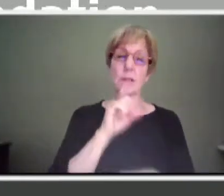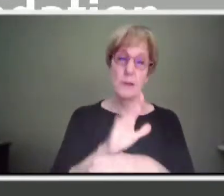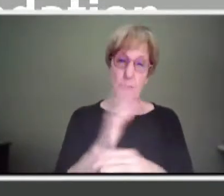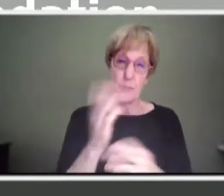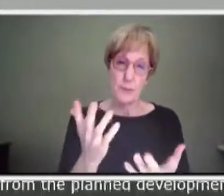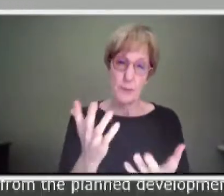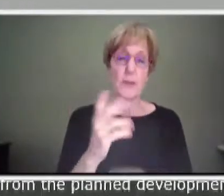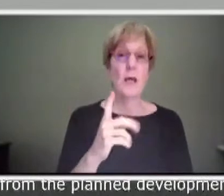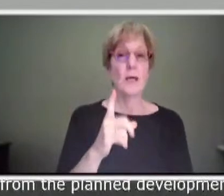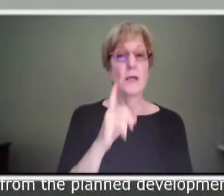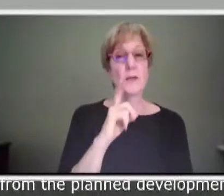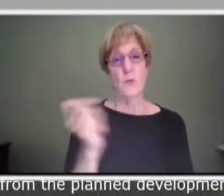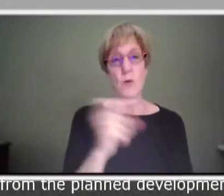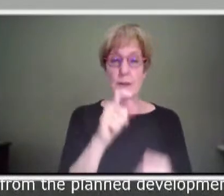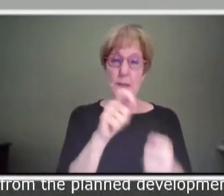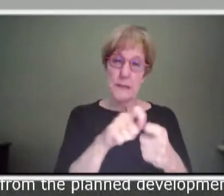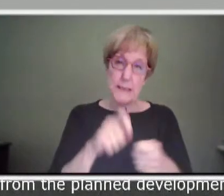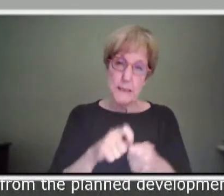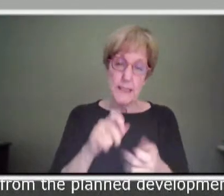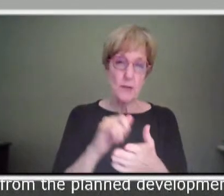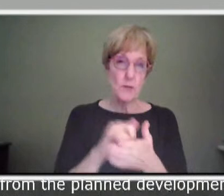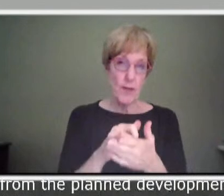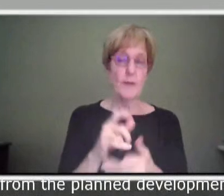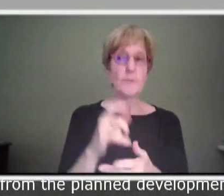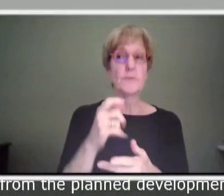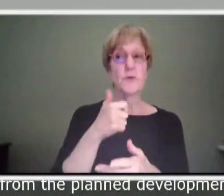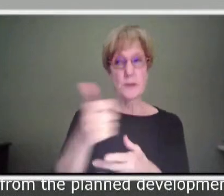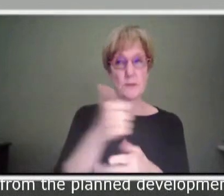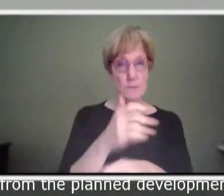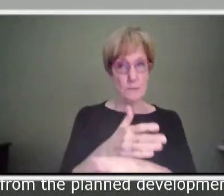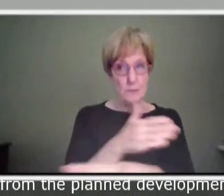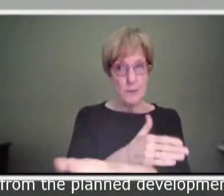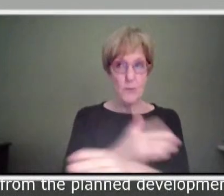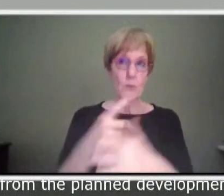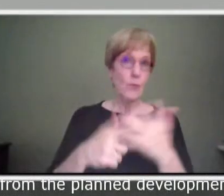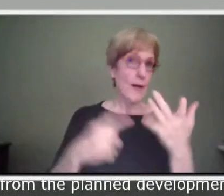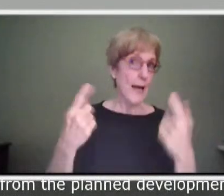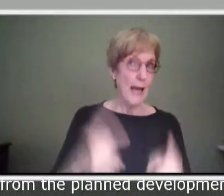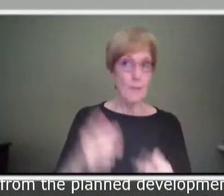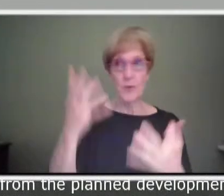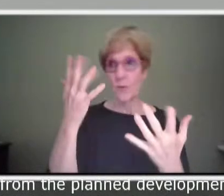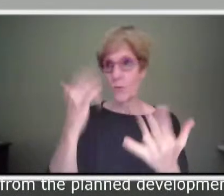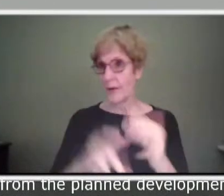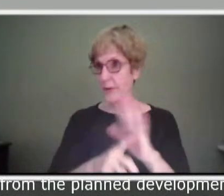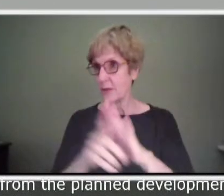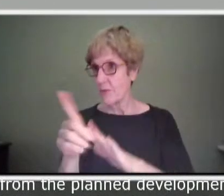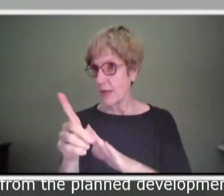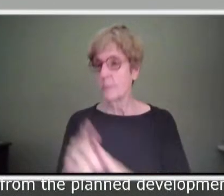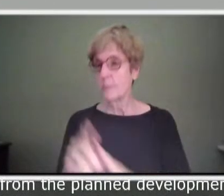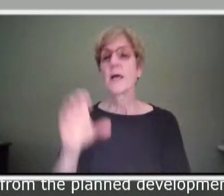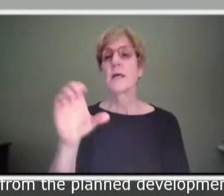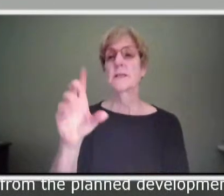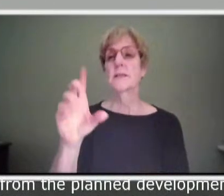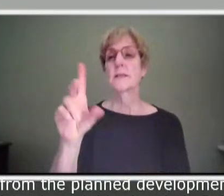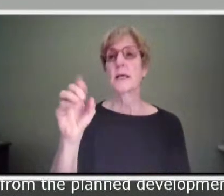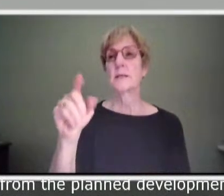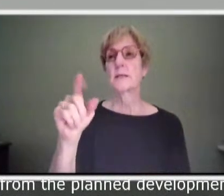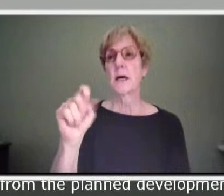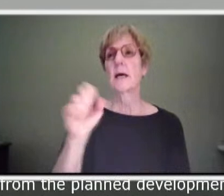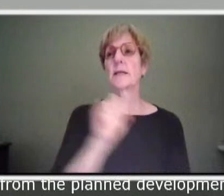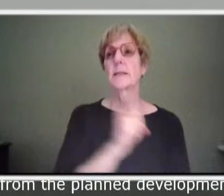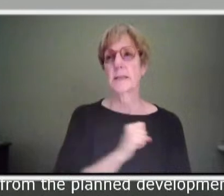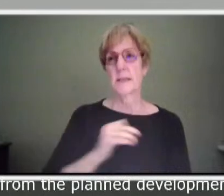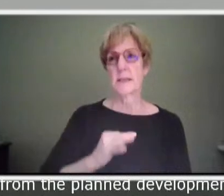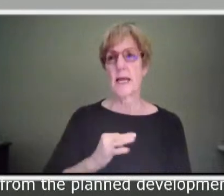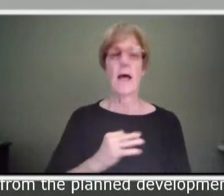the details of those transportation improvements and how they came about and what they mean for the project, CDOT staff is on hand. I'd be happy to answer